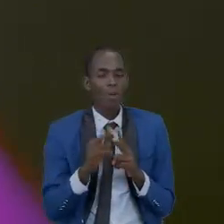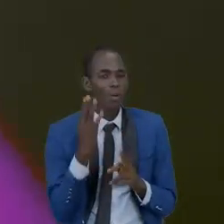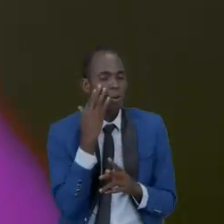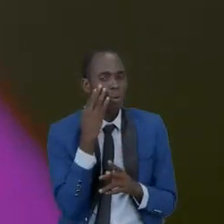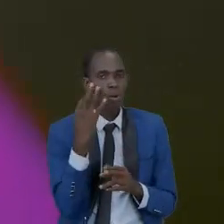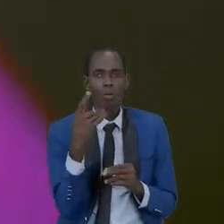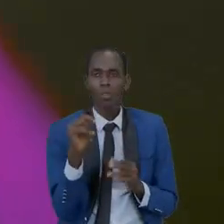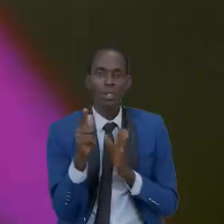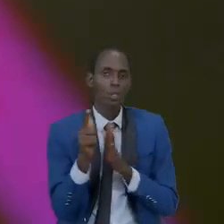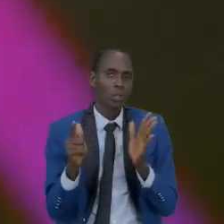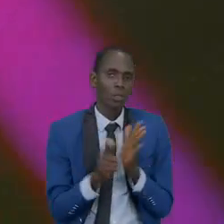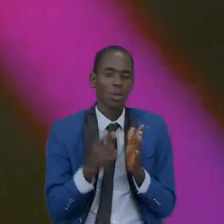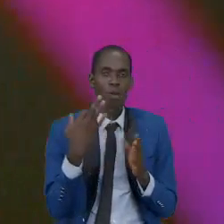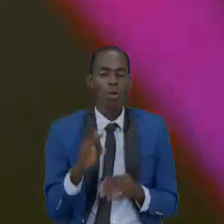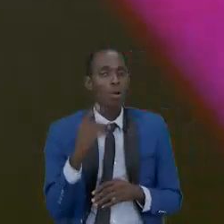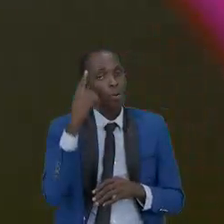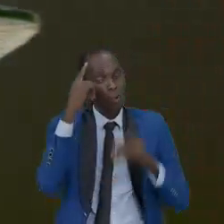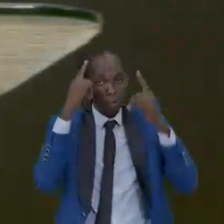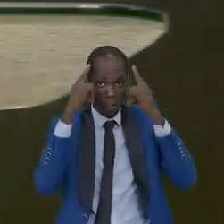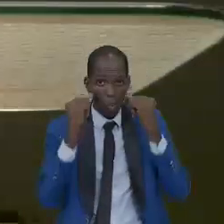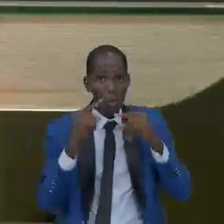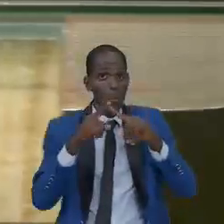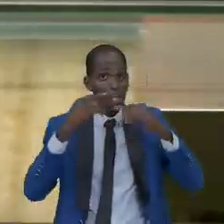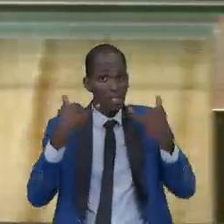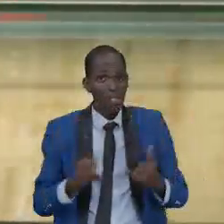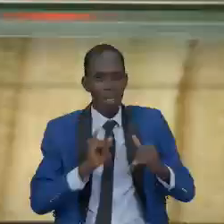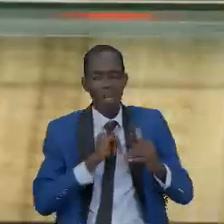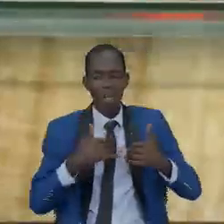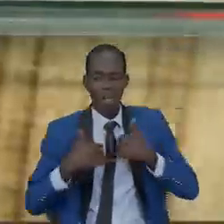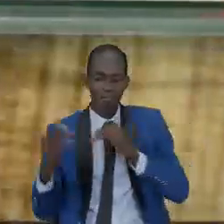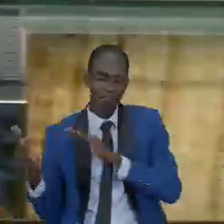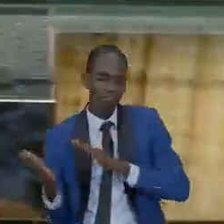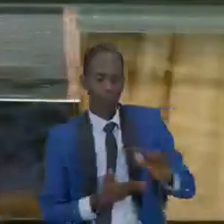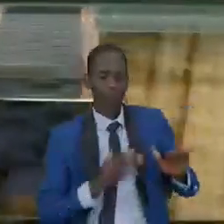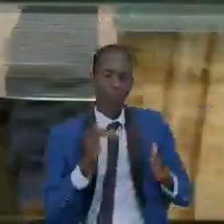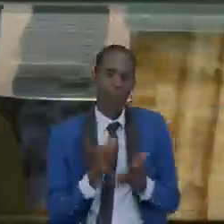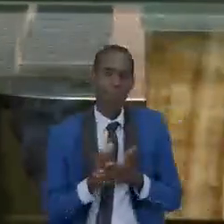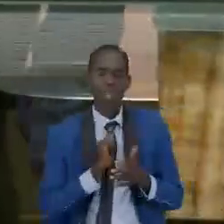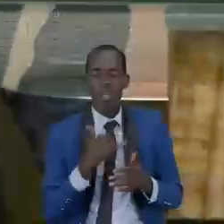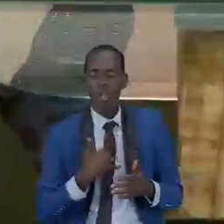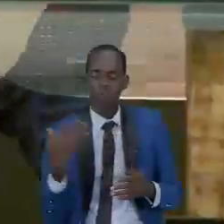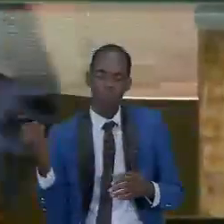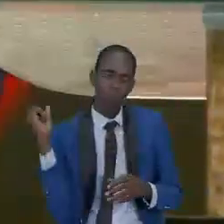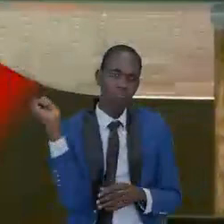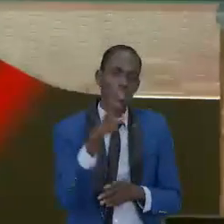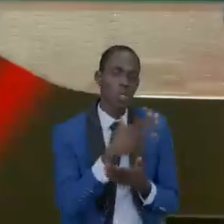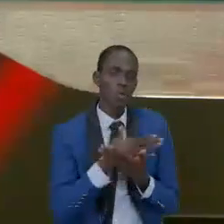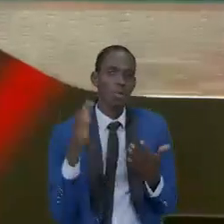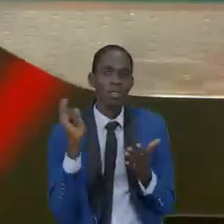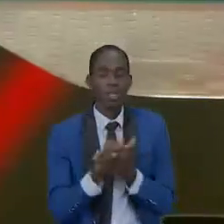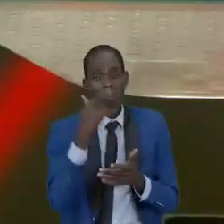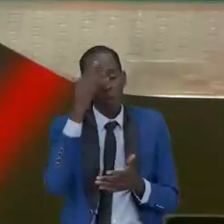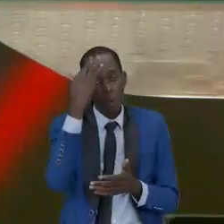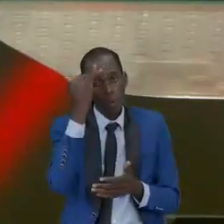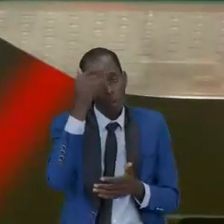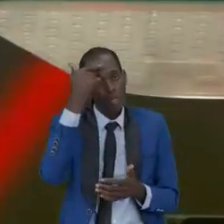familiar with the law of Moses, but now I've abandoned that. I've thrown away that because grace has